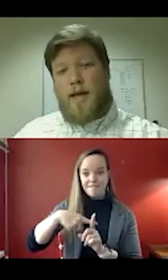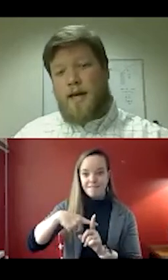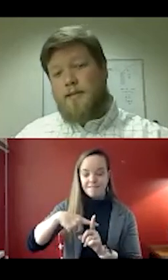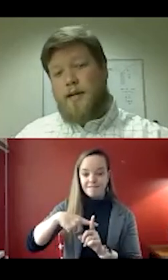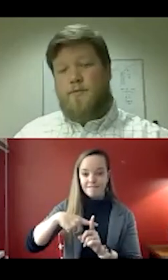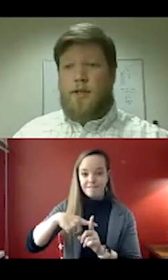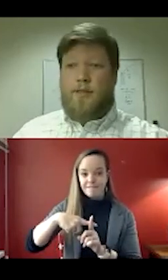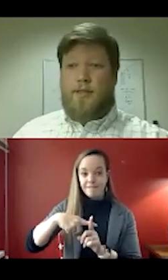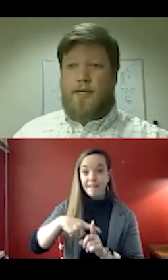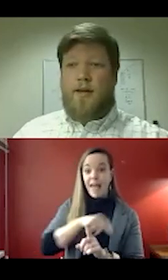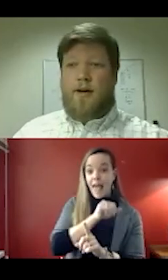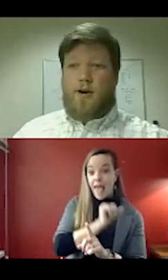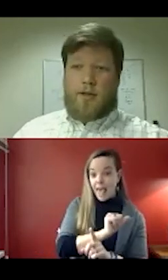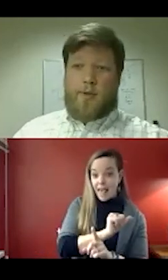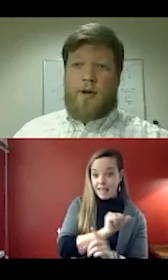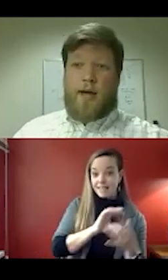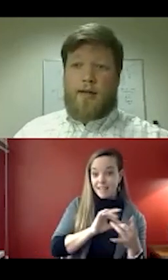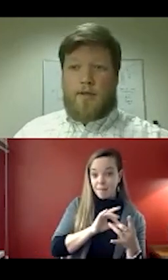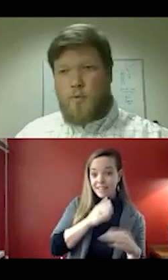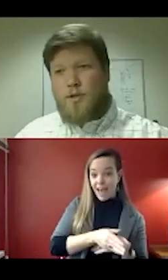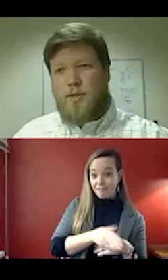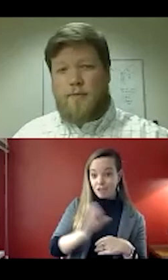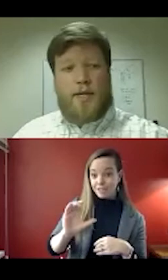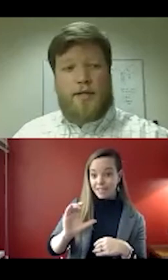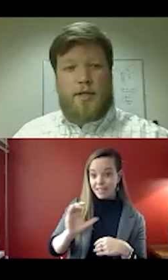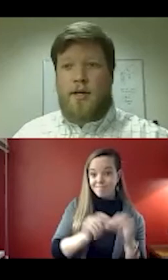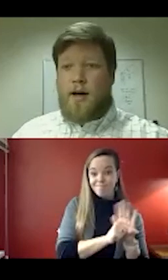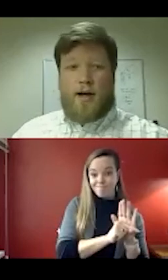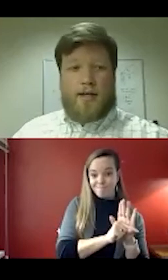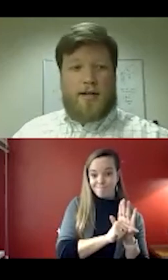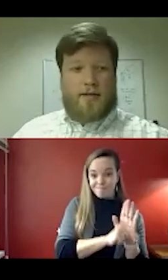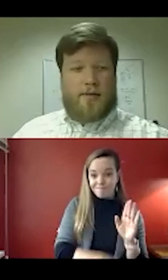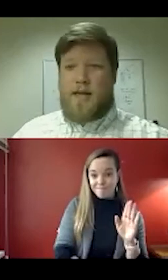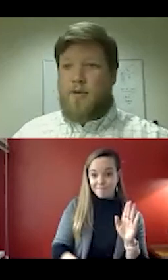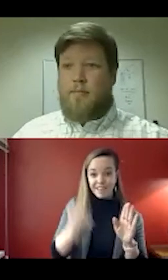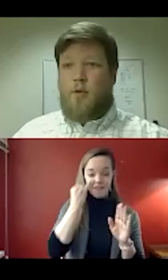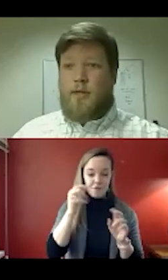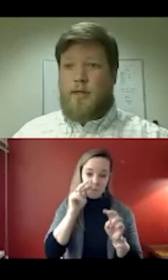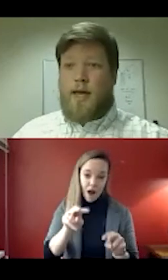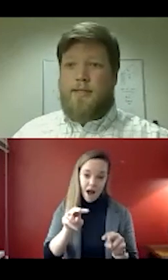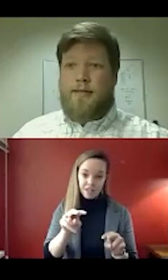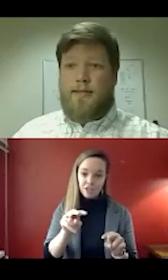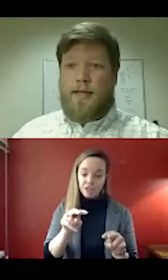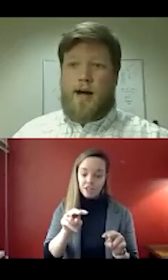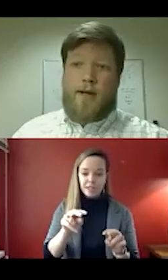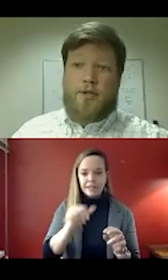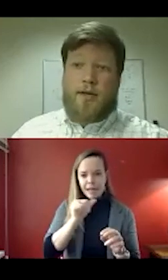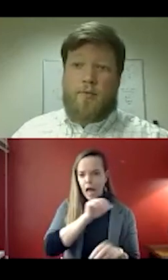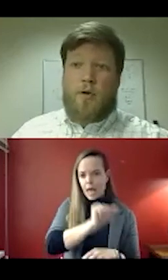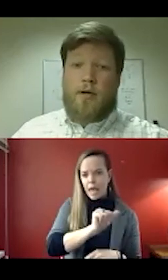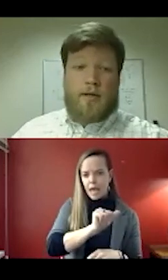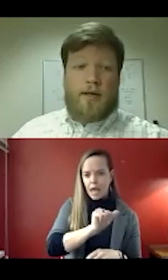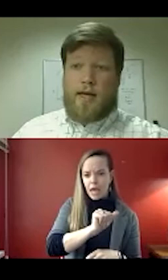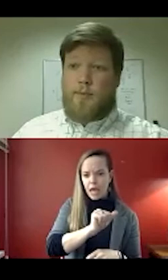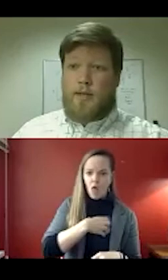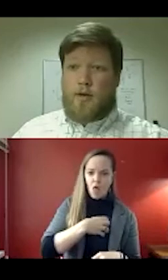that A says following C are a little bit more negative. And if you watch this conversation, it's not A being mopey. A is saying things like, I'm not sure that could